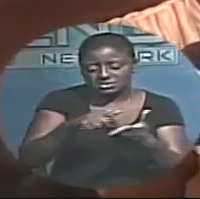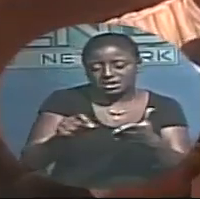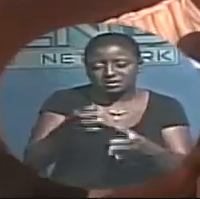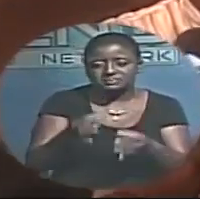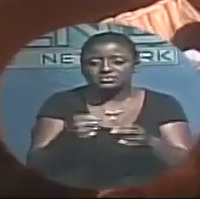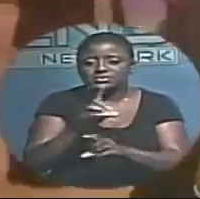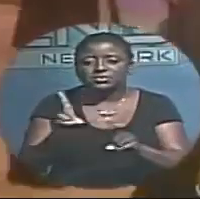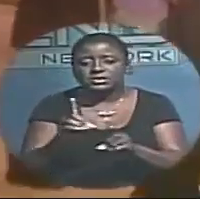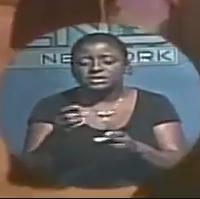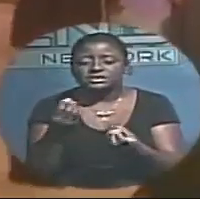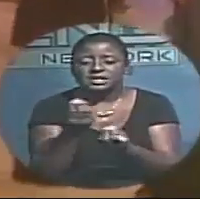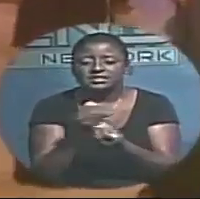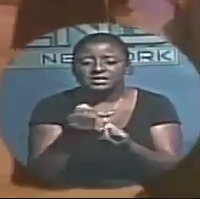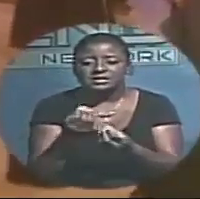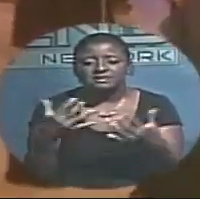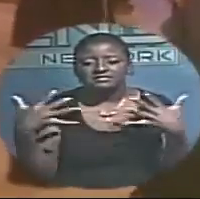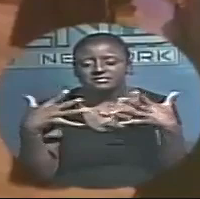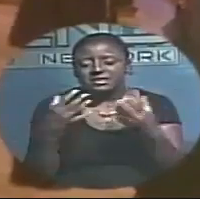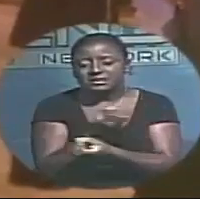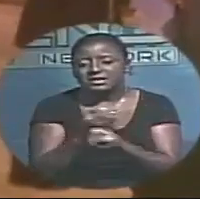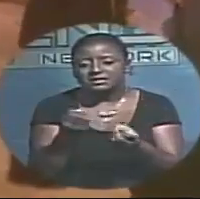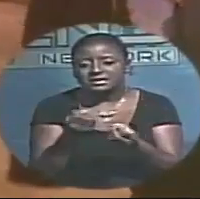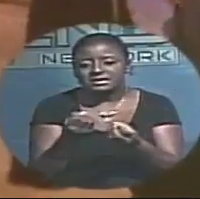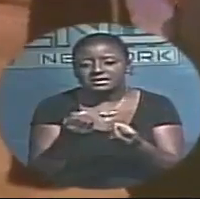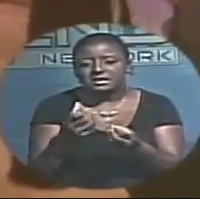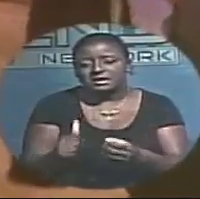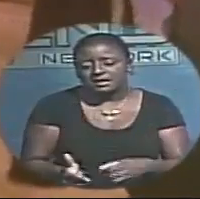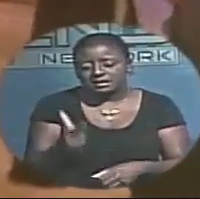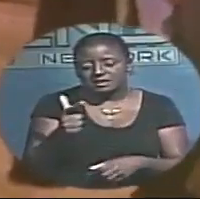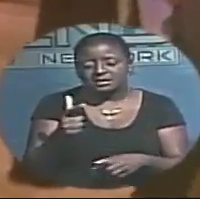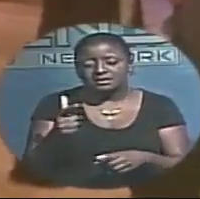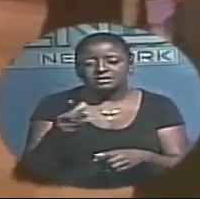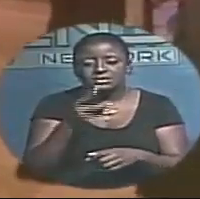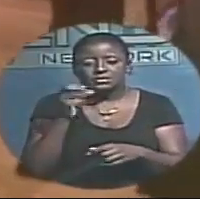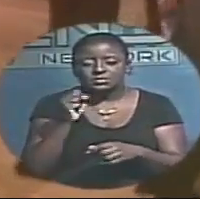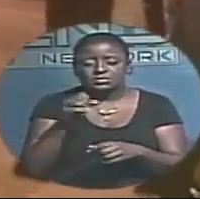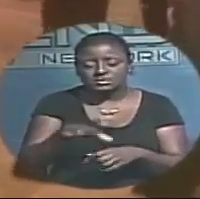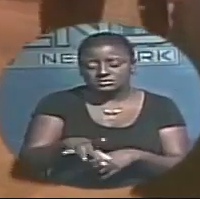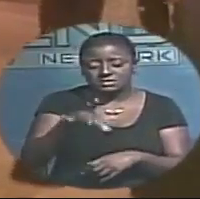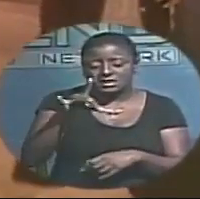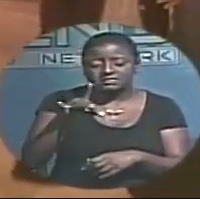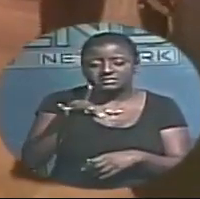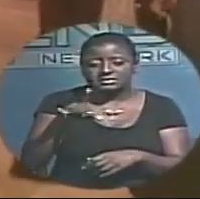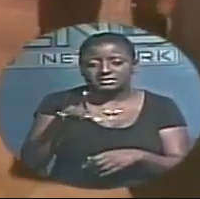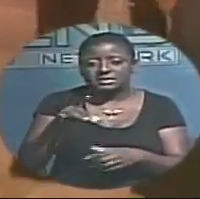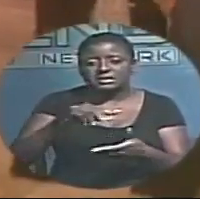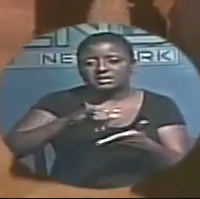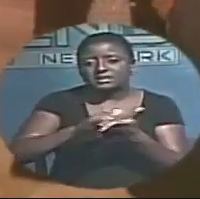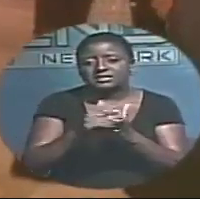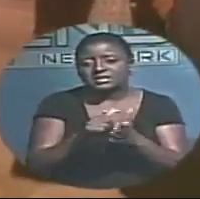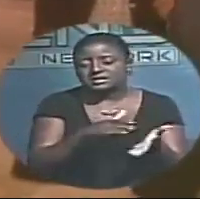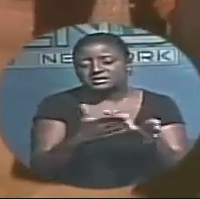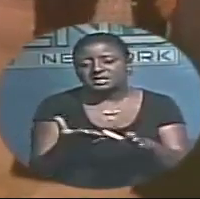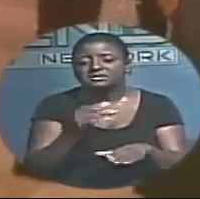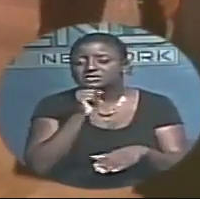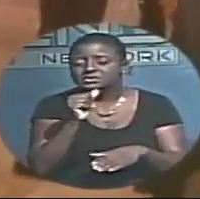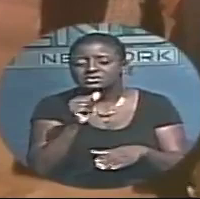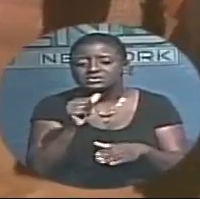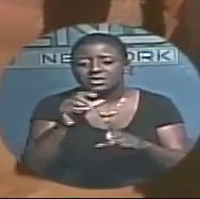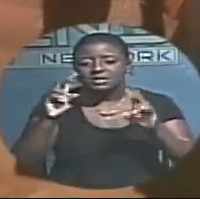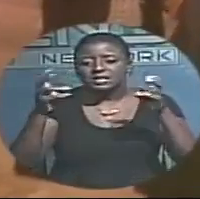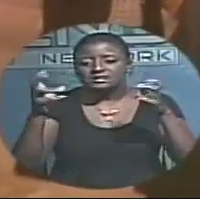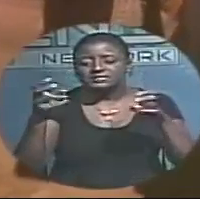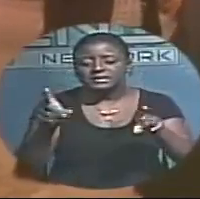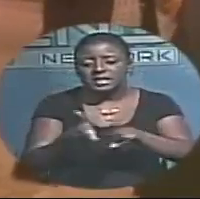fear nothing. Now, we can tell you that a firearm was recovered in this incident. However, these deaths are not being classified as murders. They